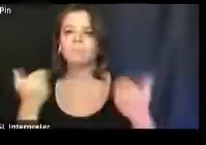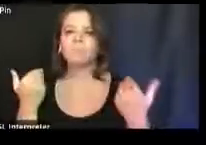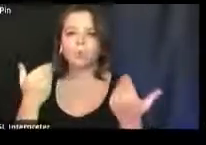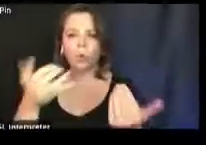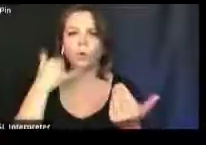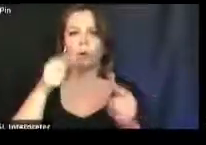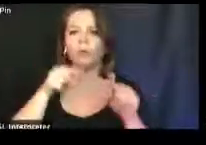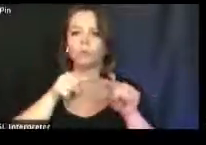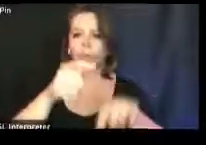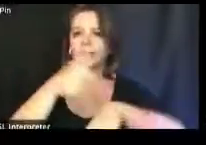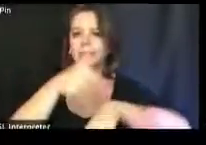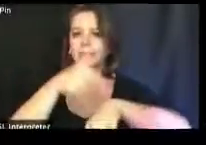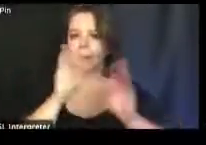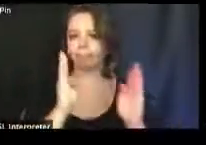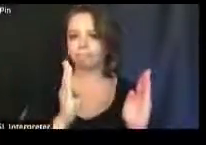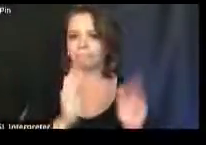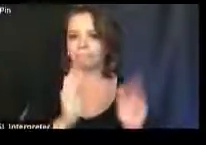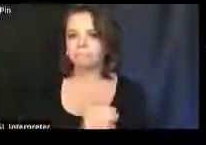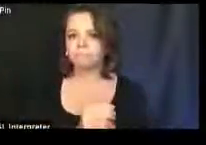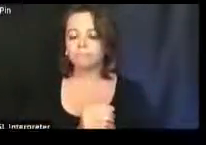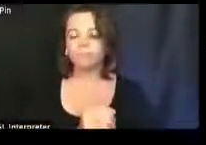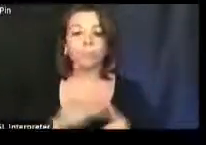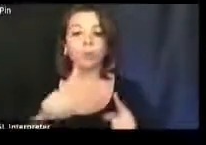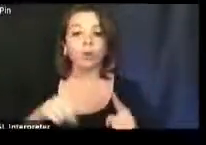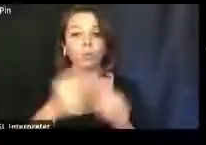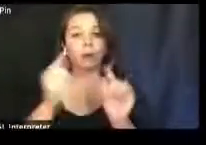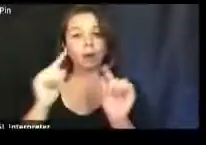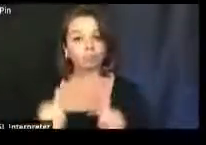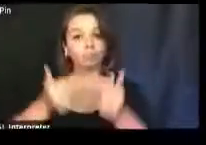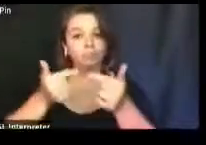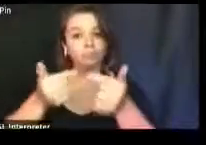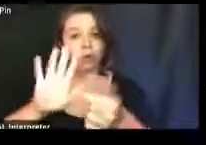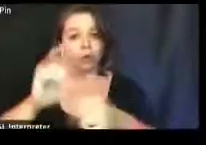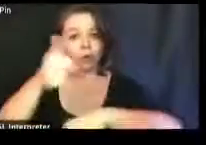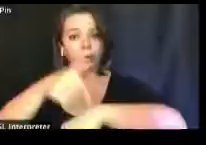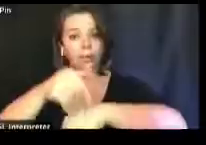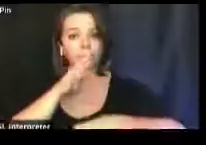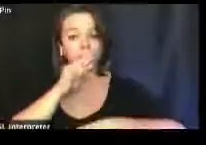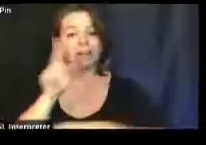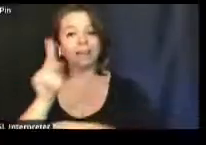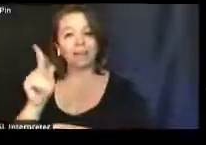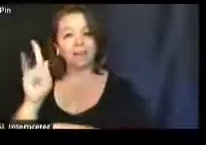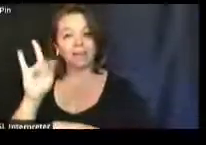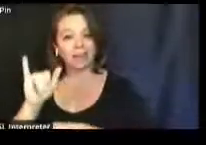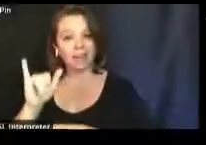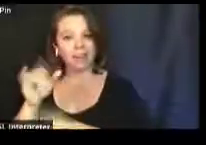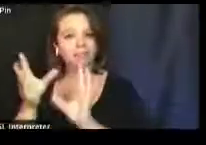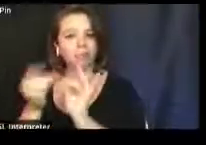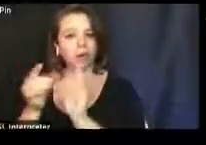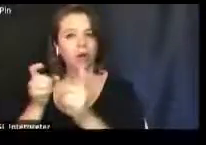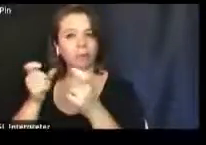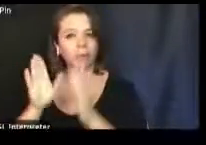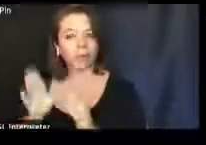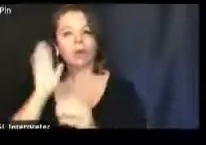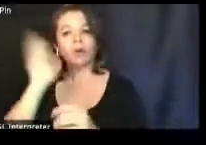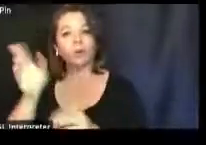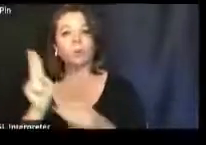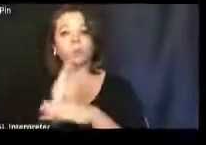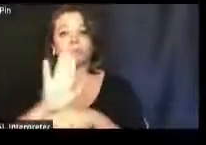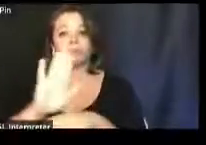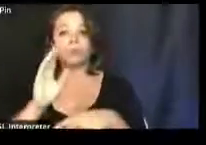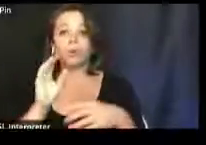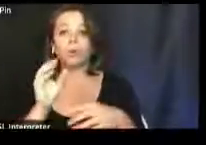time slot. When it is your turn to speak, Katie, our comment moderator, will be identifying you by